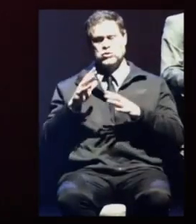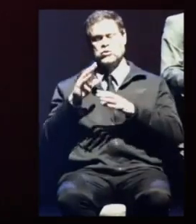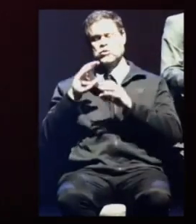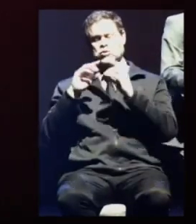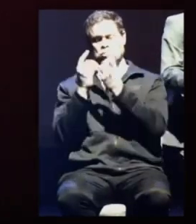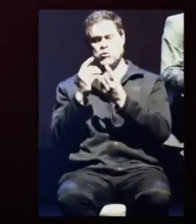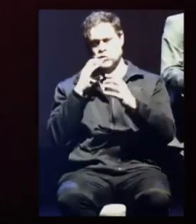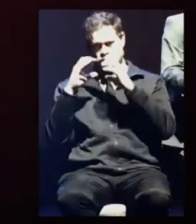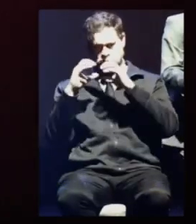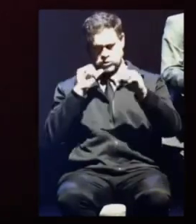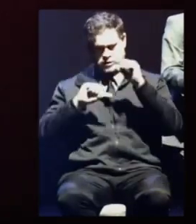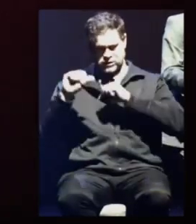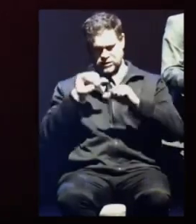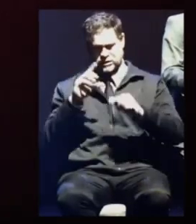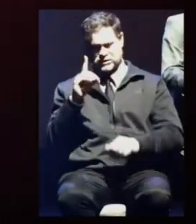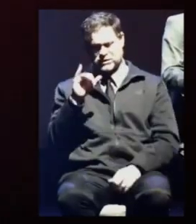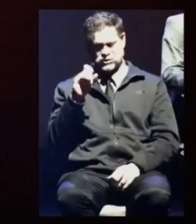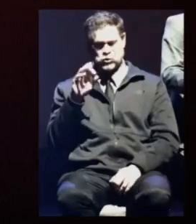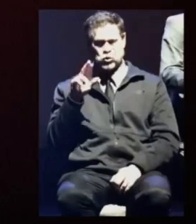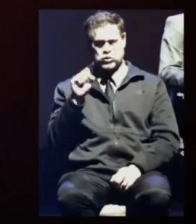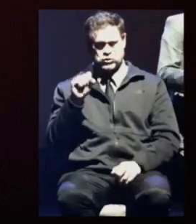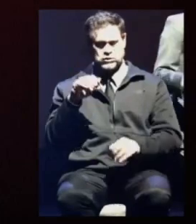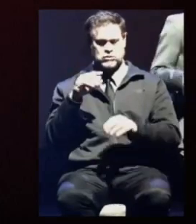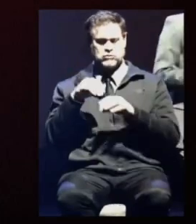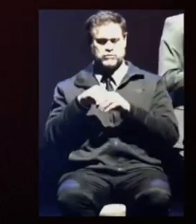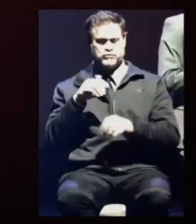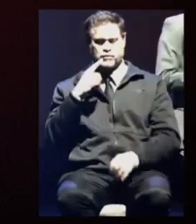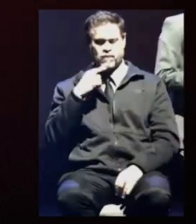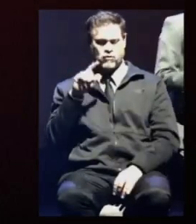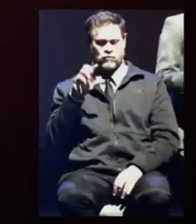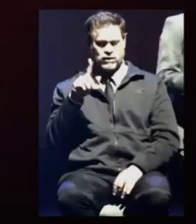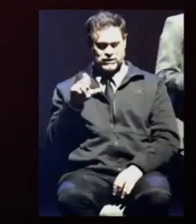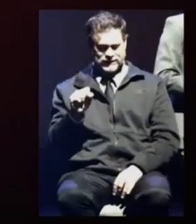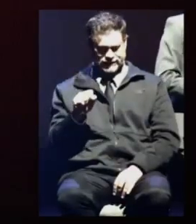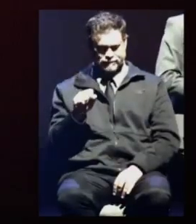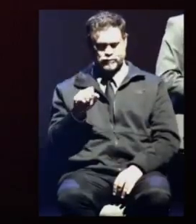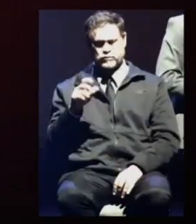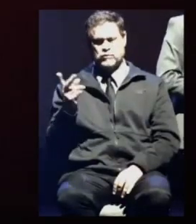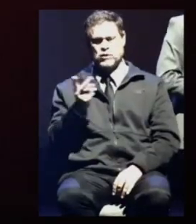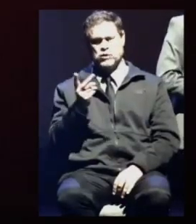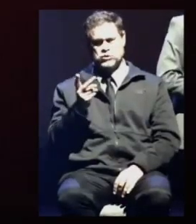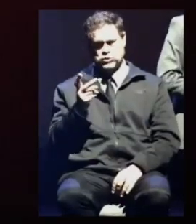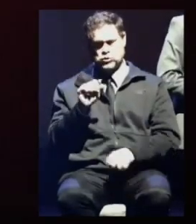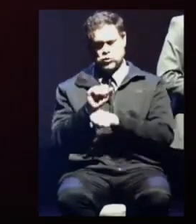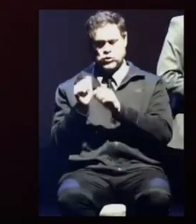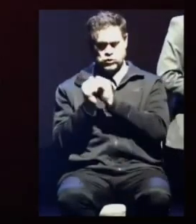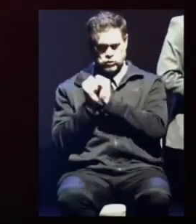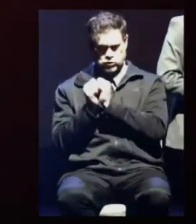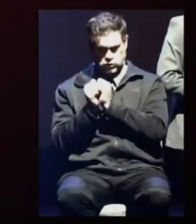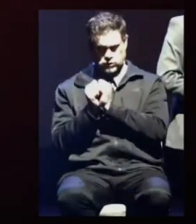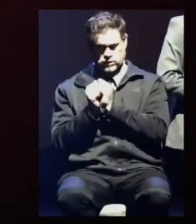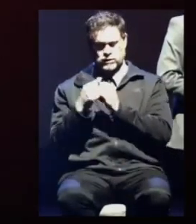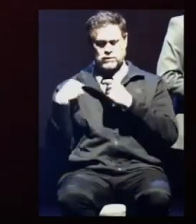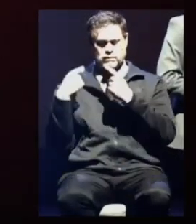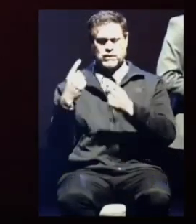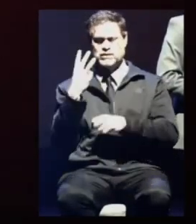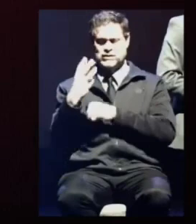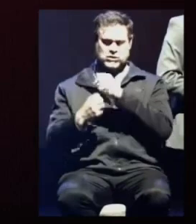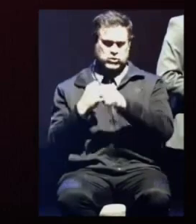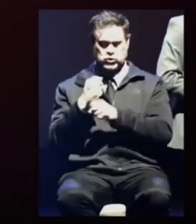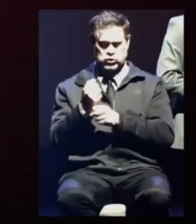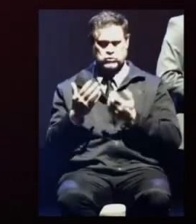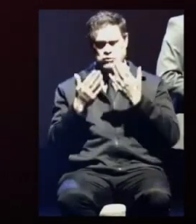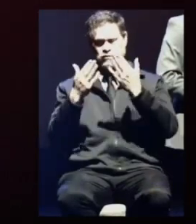of Communication Science and Disorders at Redlands. She and Julia have worked closely together for the past 6 years in